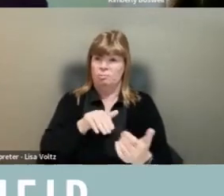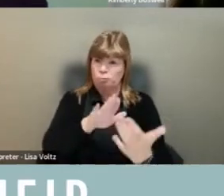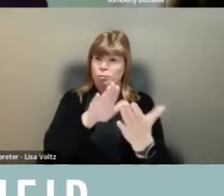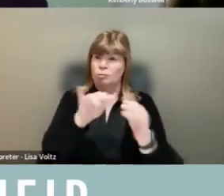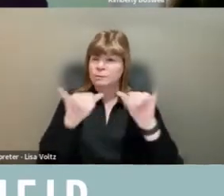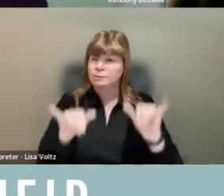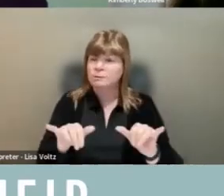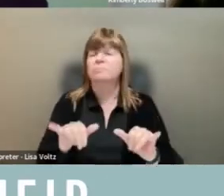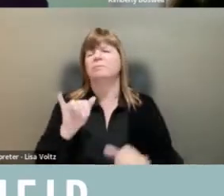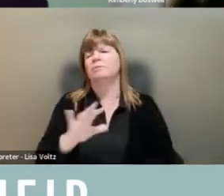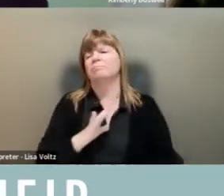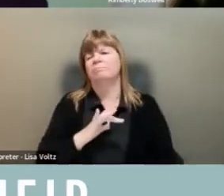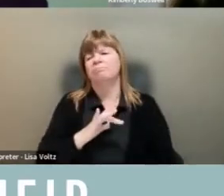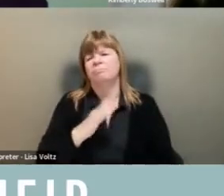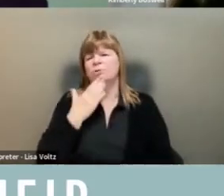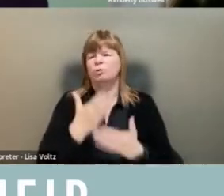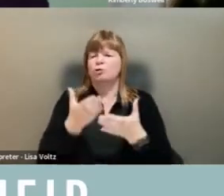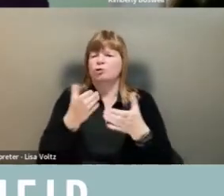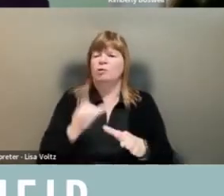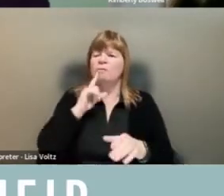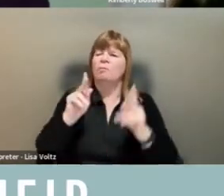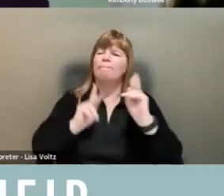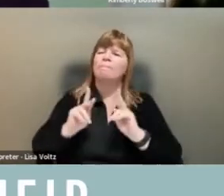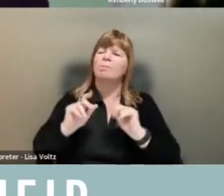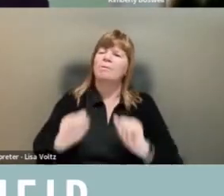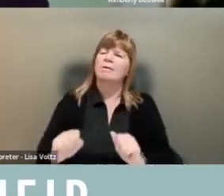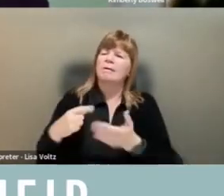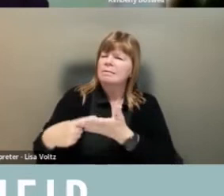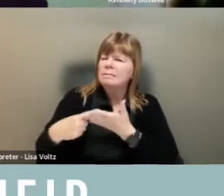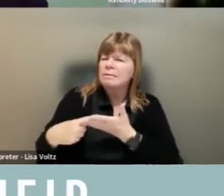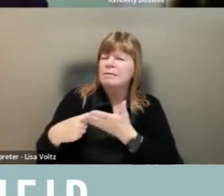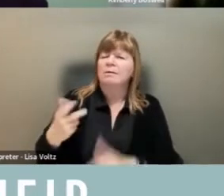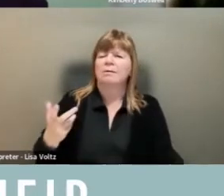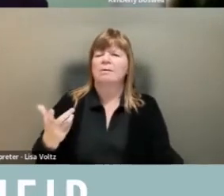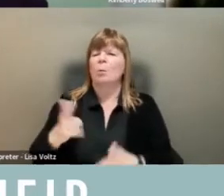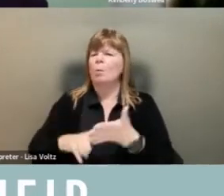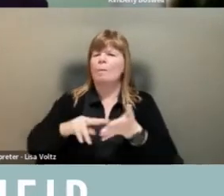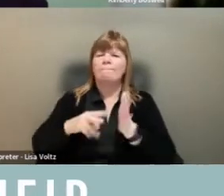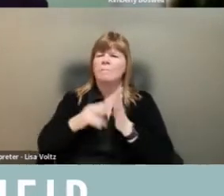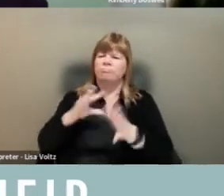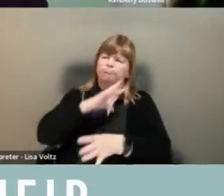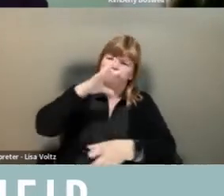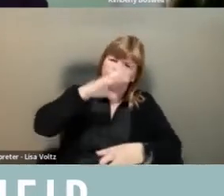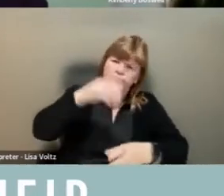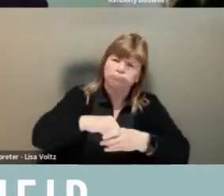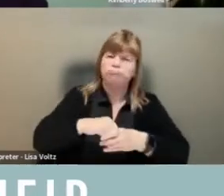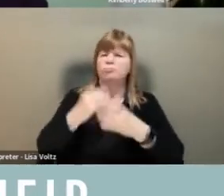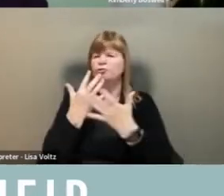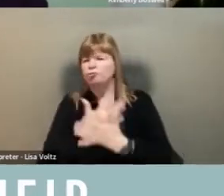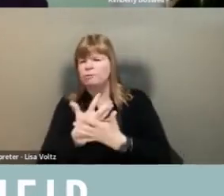great opportunity for people to talk about, well, what is a comprehensive screening and